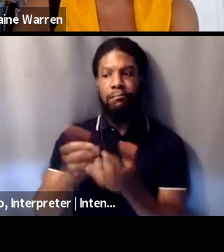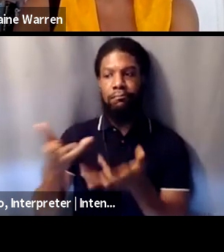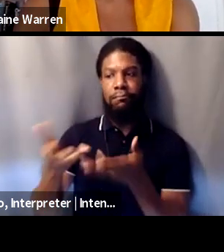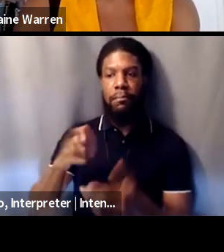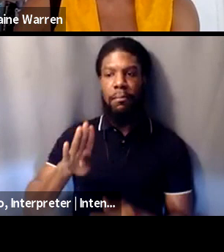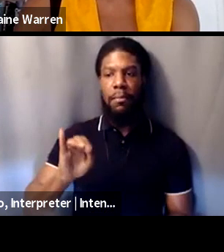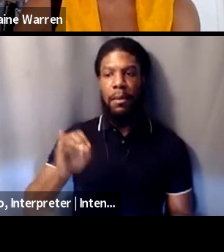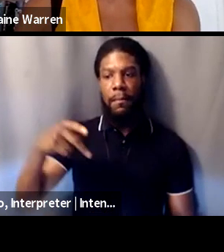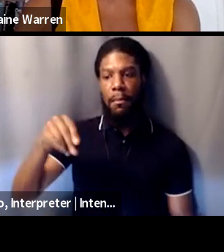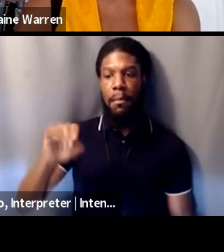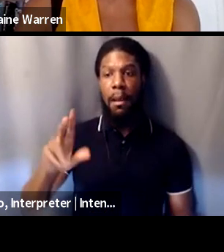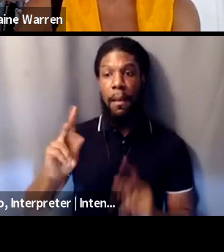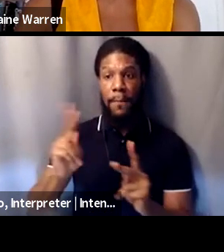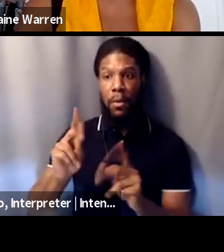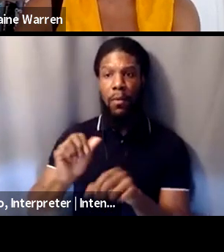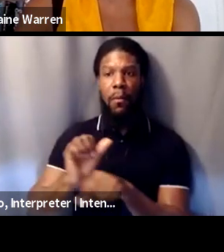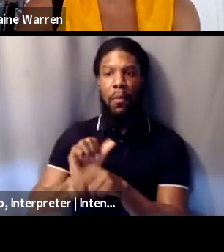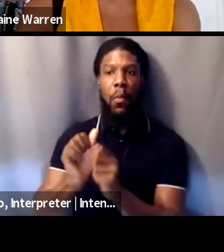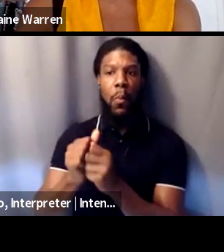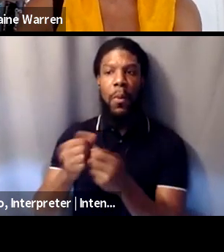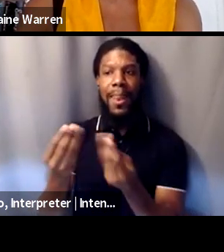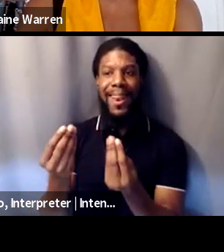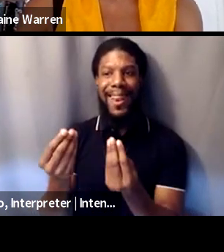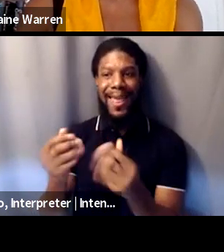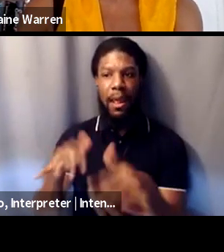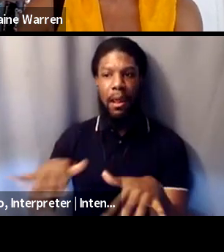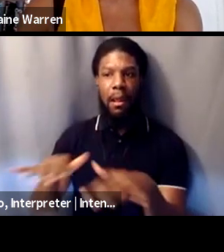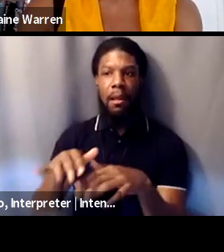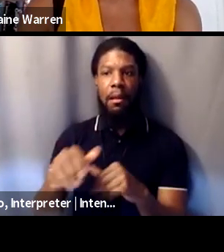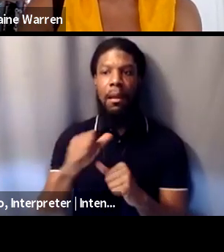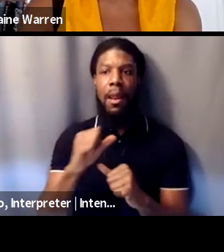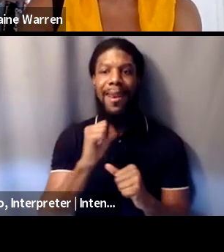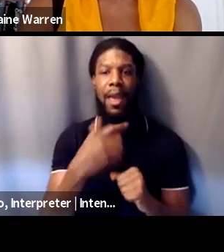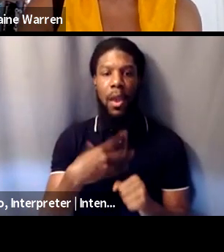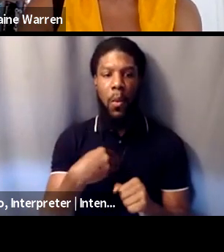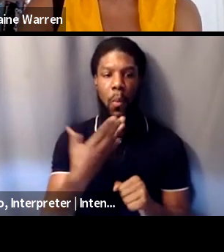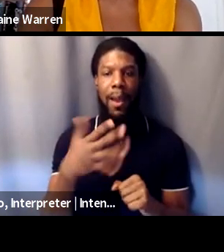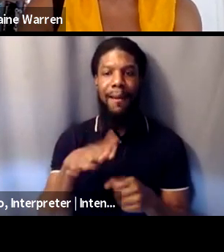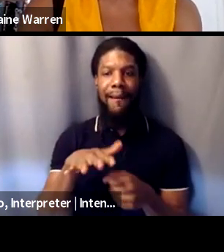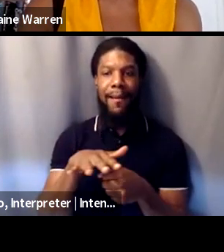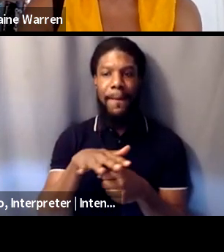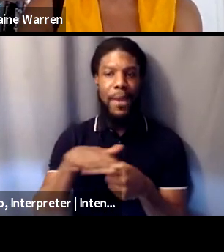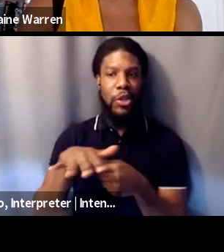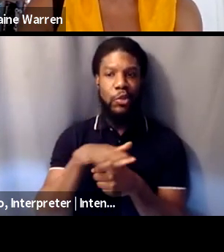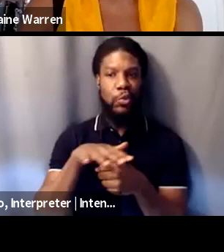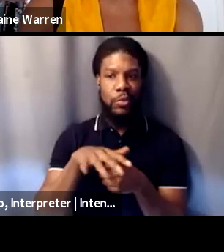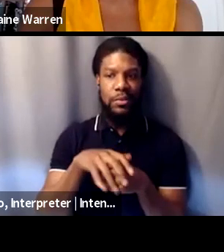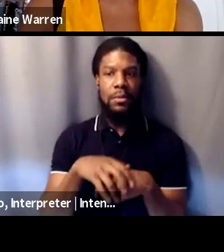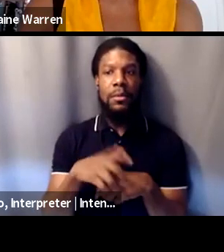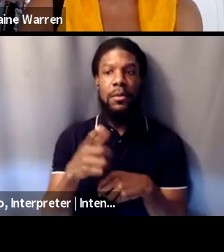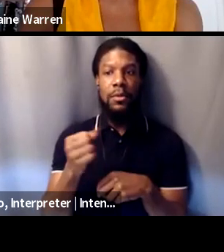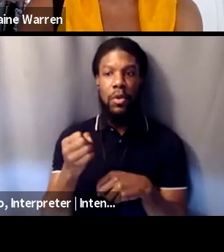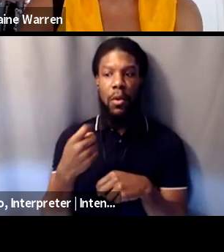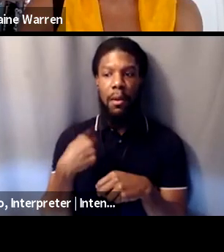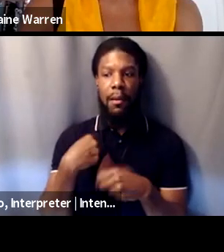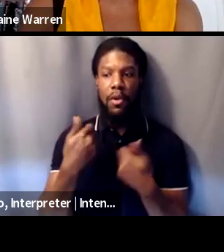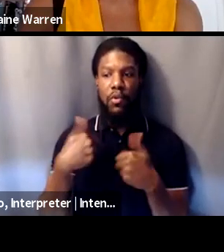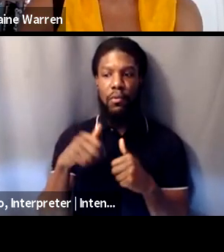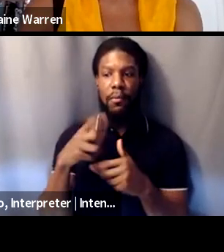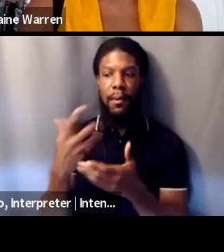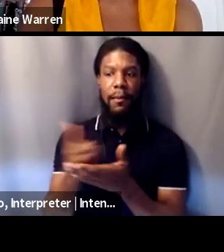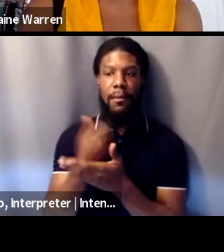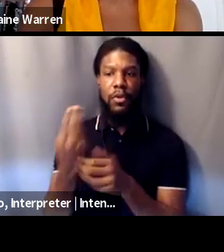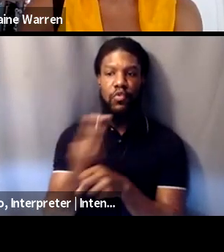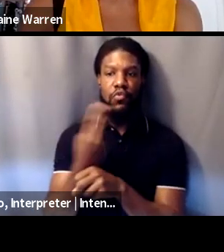land, non-white spaces that are agriculture led, that are putting that language at the center of using